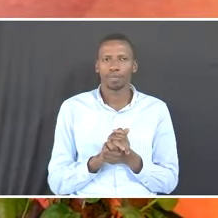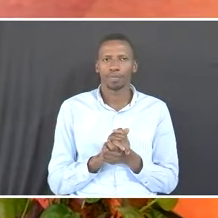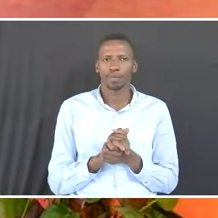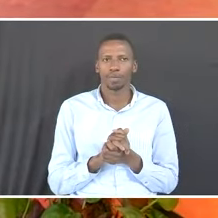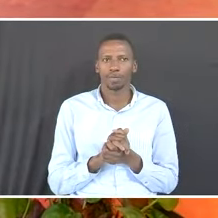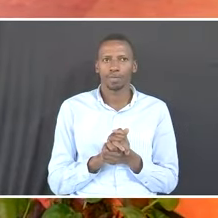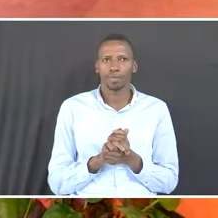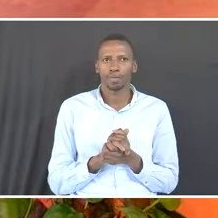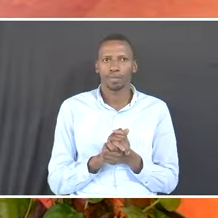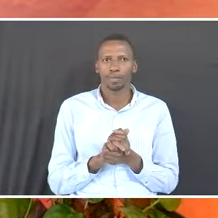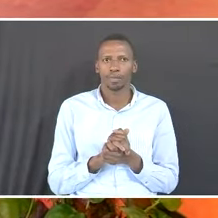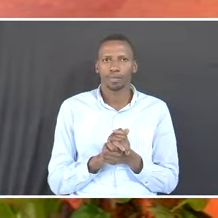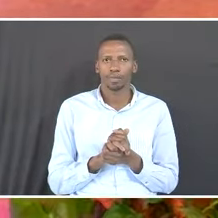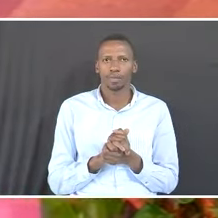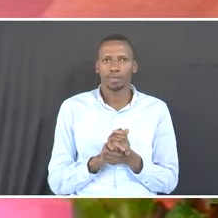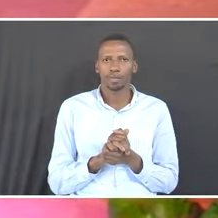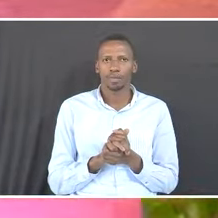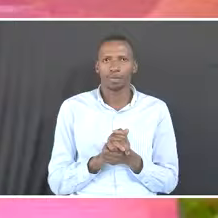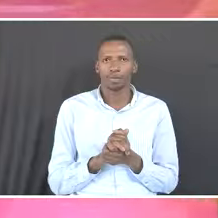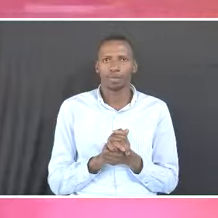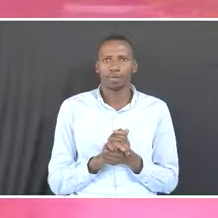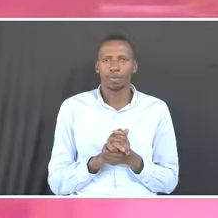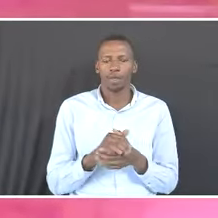all over. And then